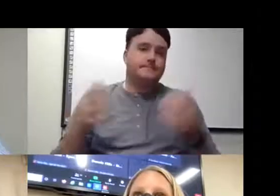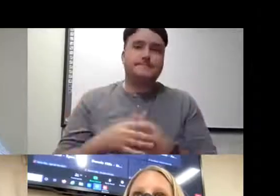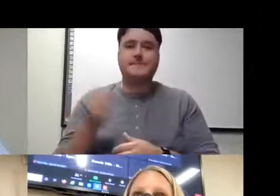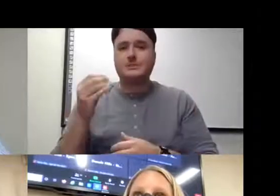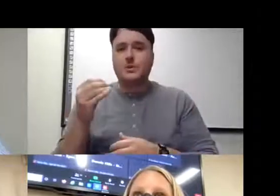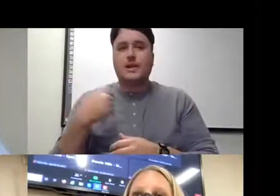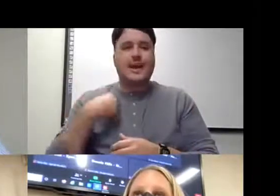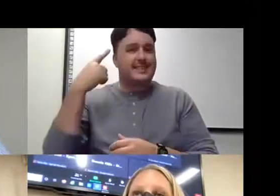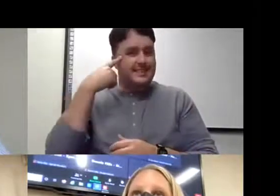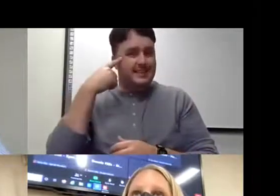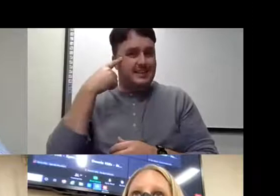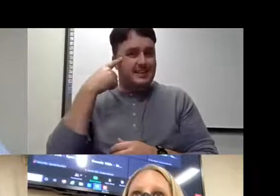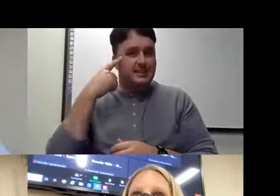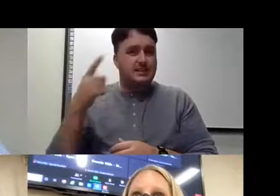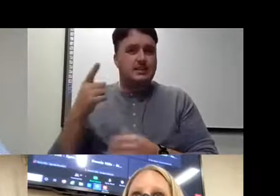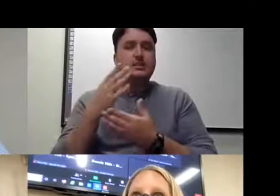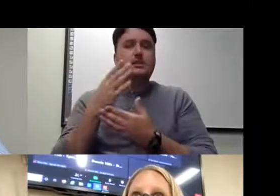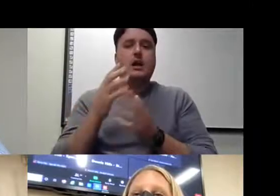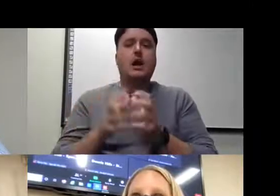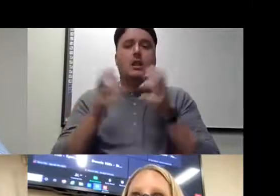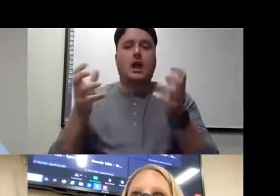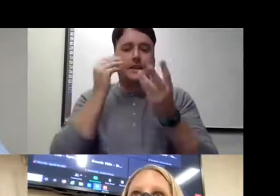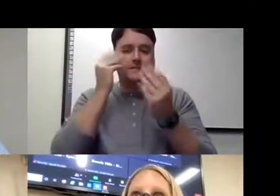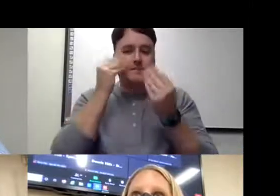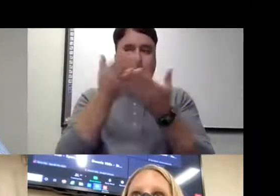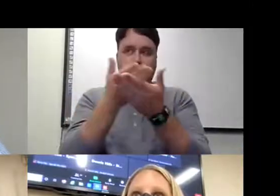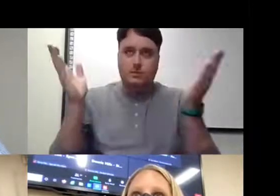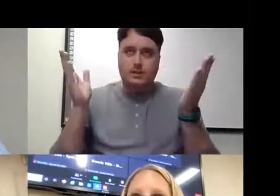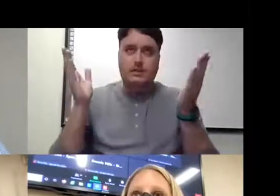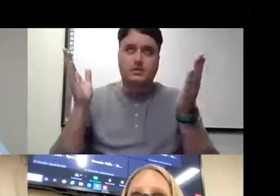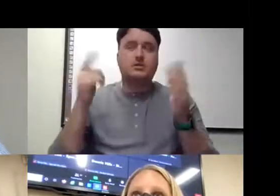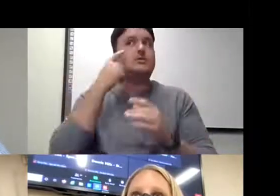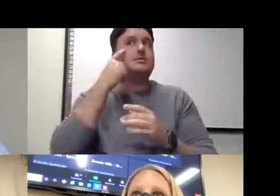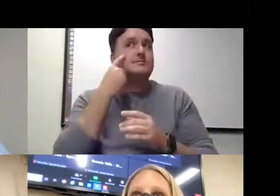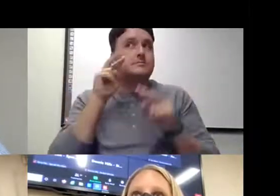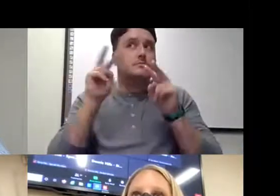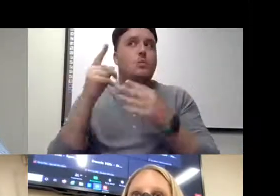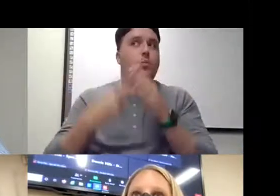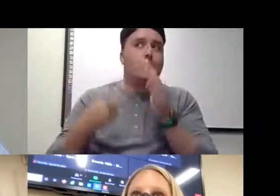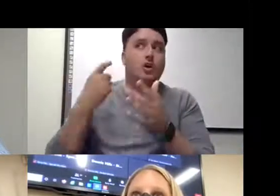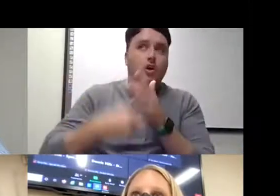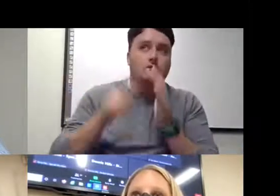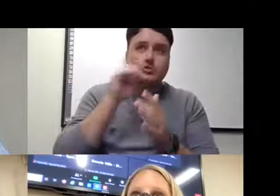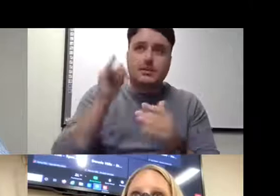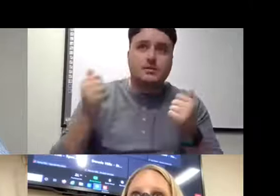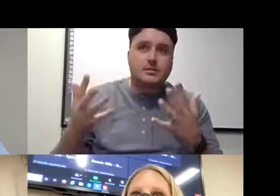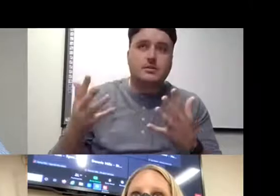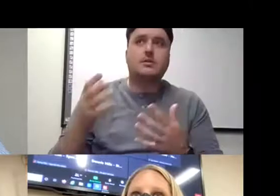So I think that there's a lot of information out there that speculate about what the cost might be. So